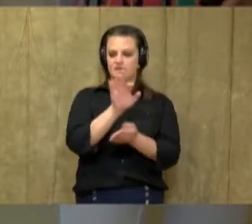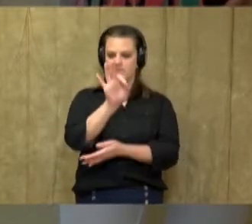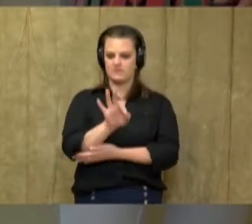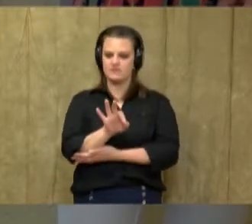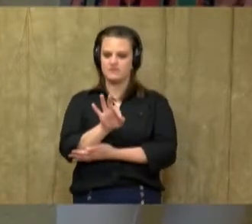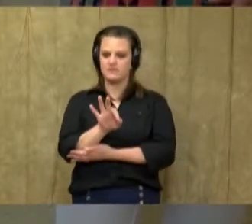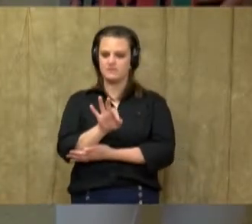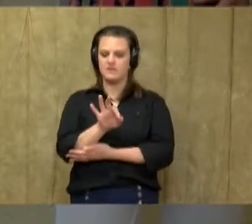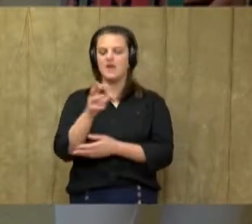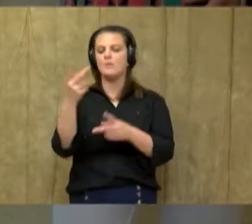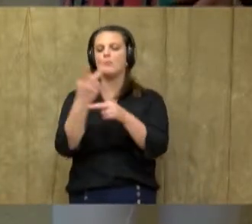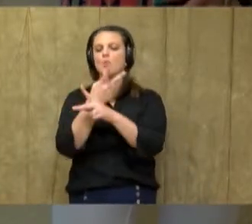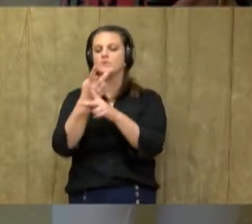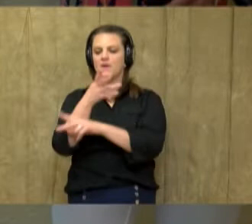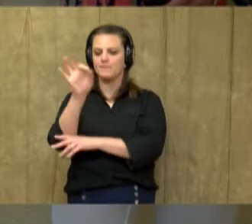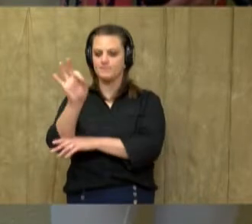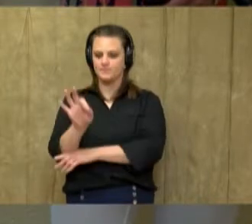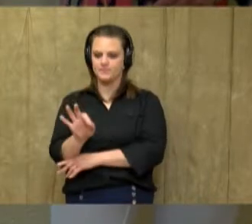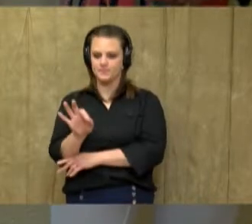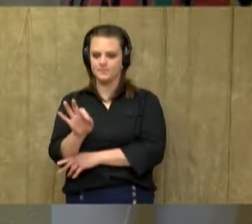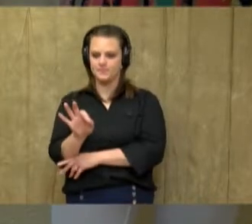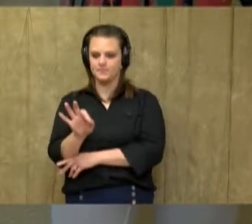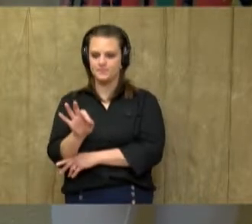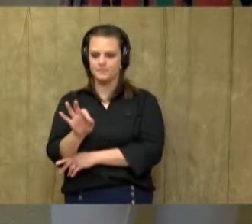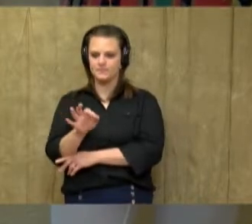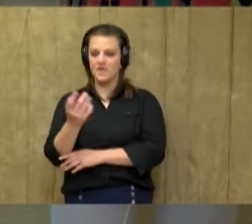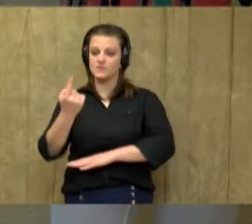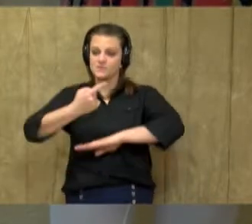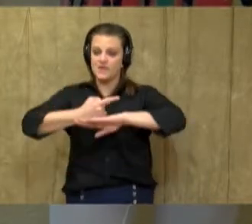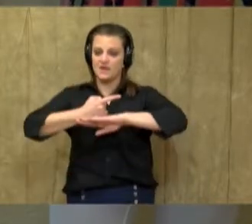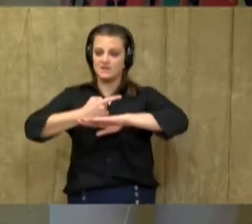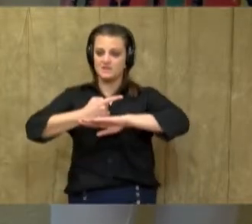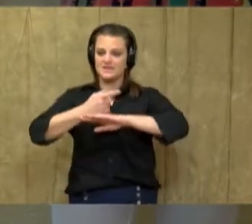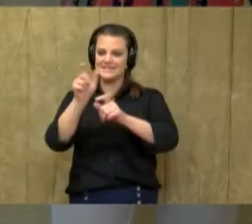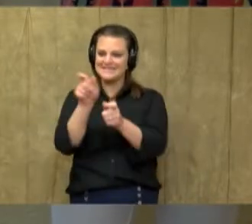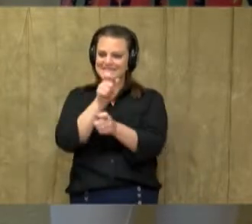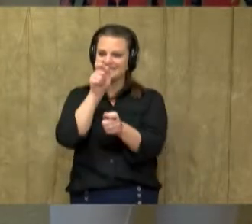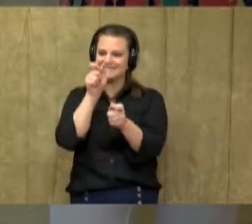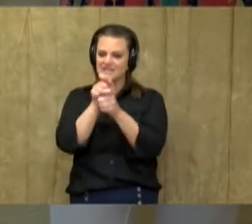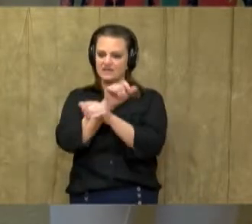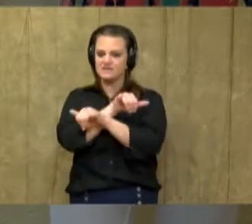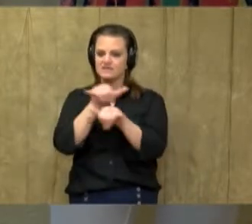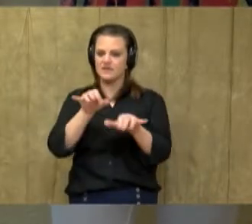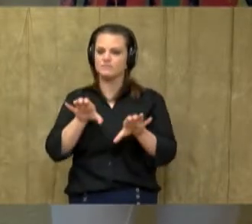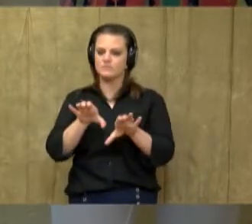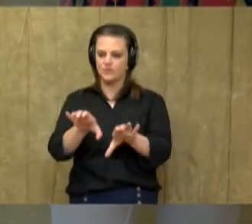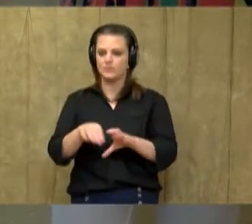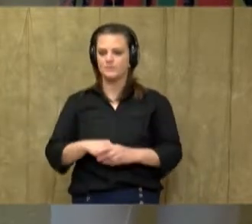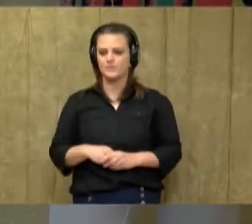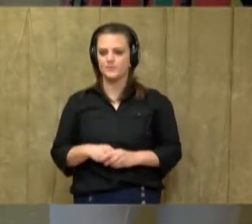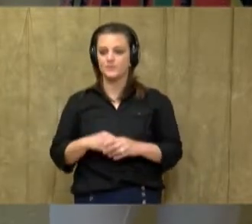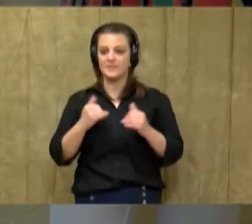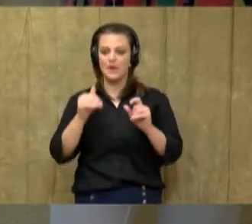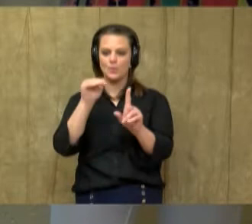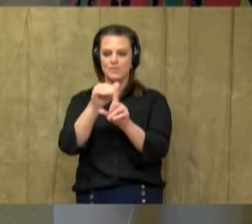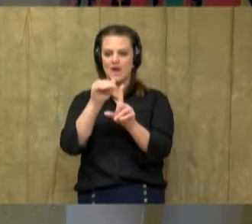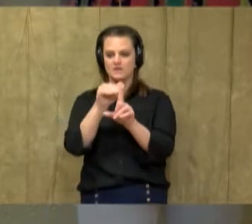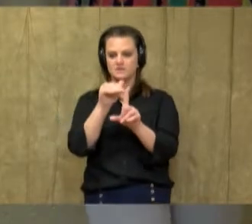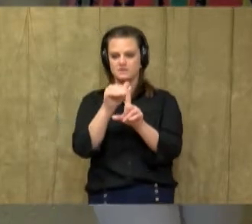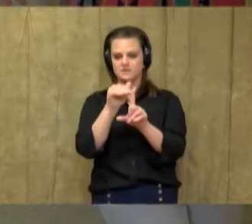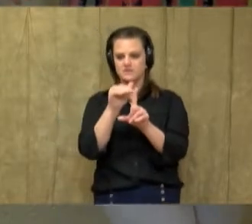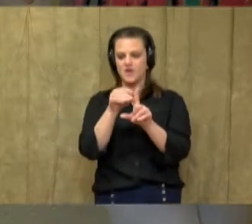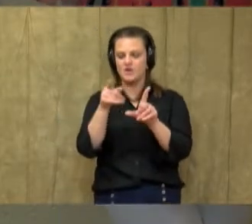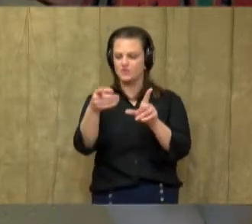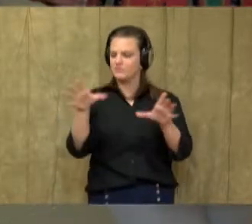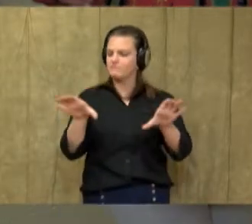fractions, and we got into multiplying fractions as well. And so today, that's exactly what we're going to do. Now, as a reminder, you've already